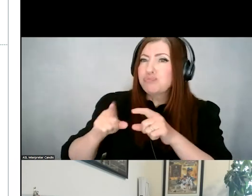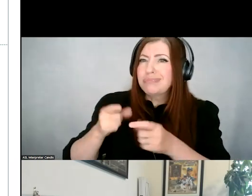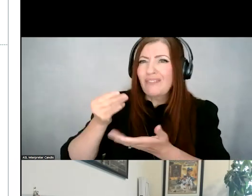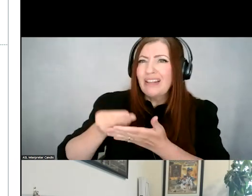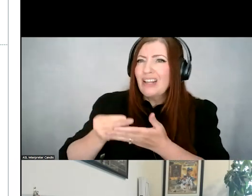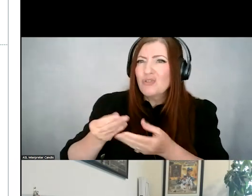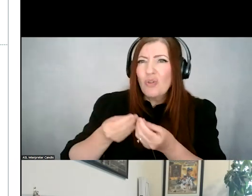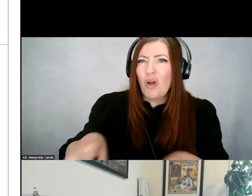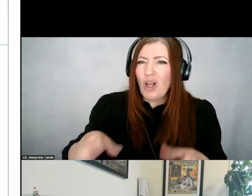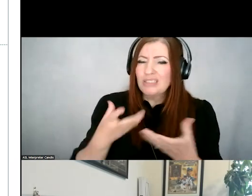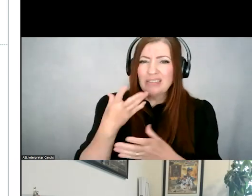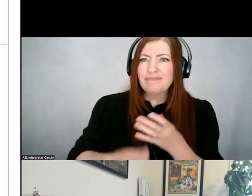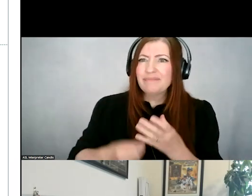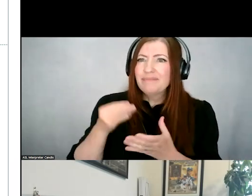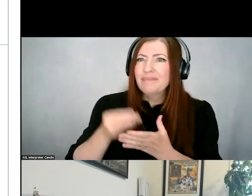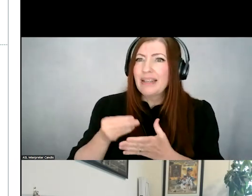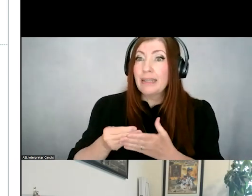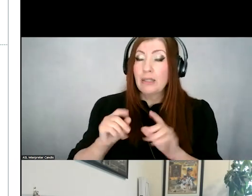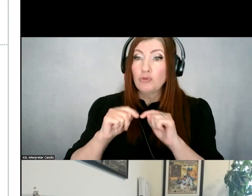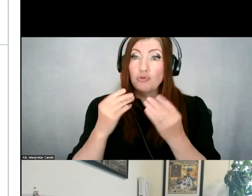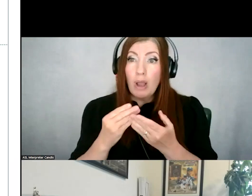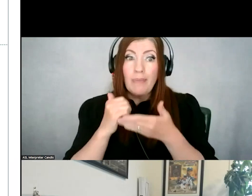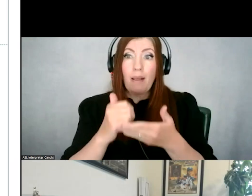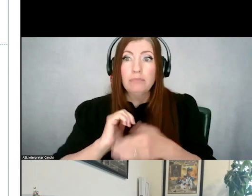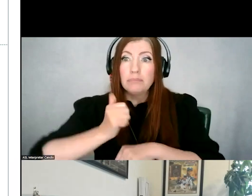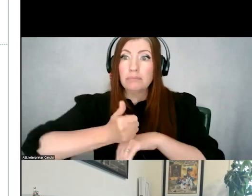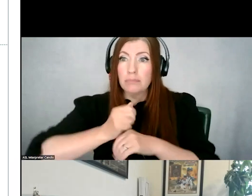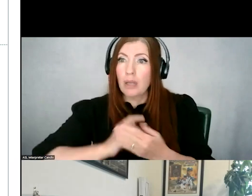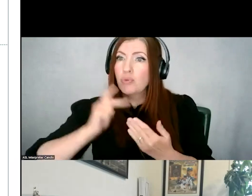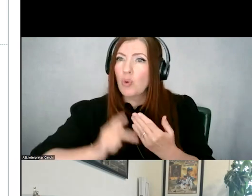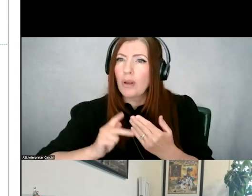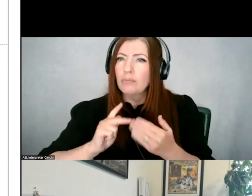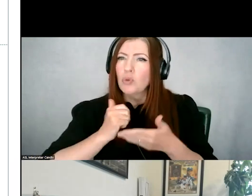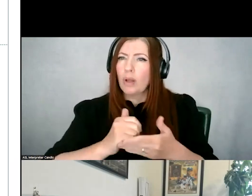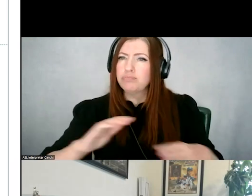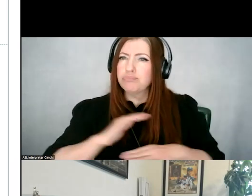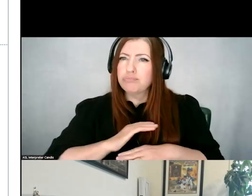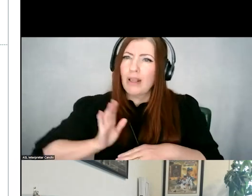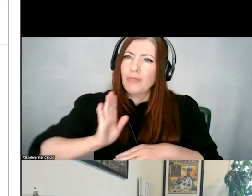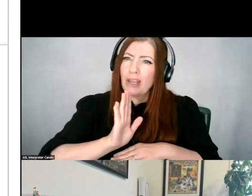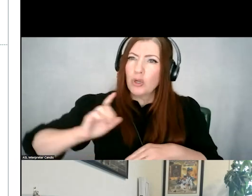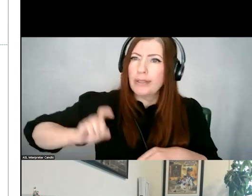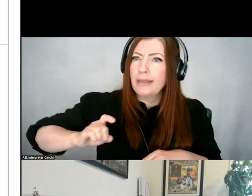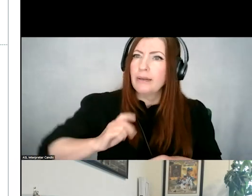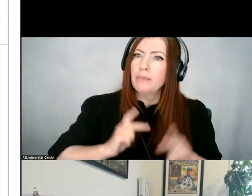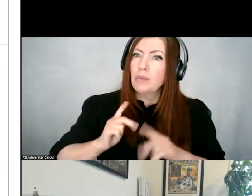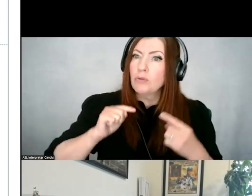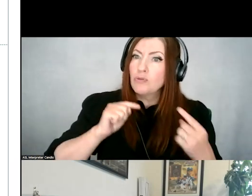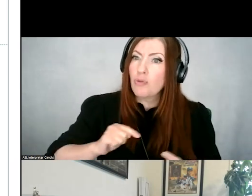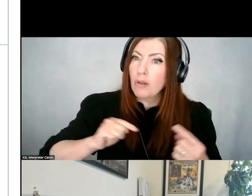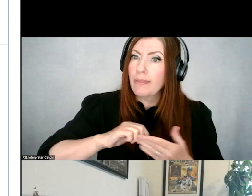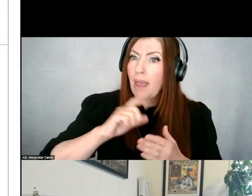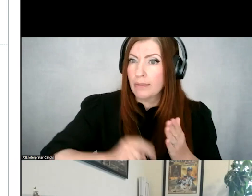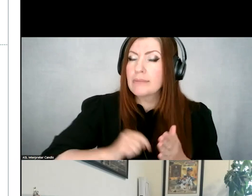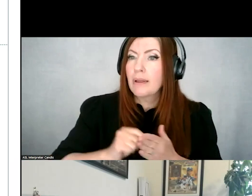the tribes can help program to meet that need of something that people are struggling with at the time. Next